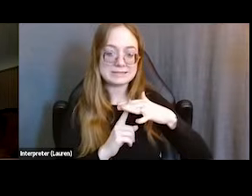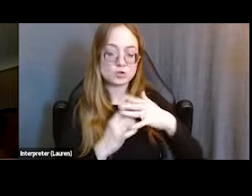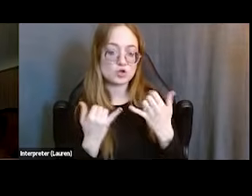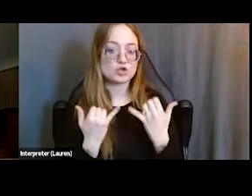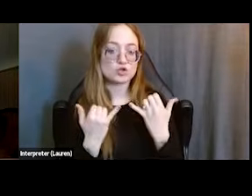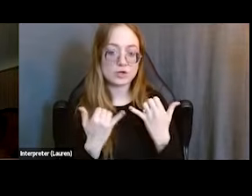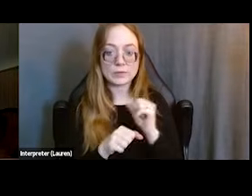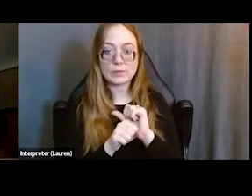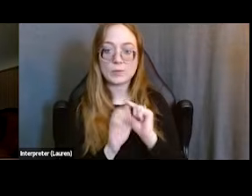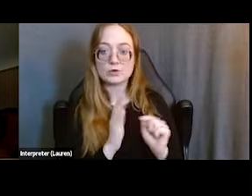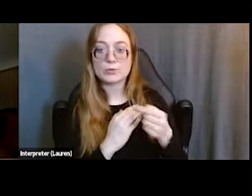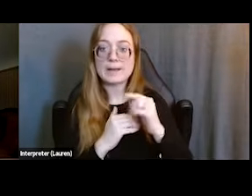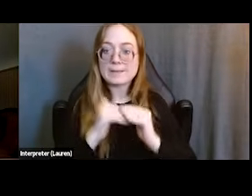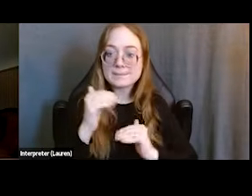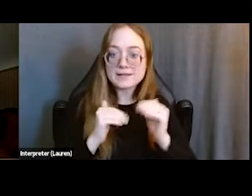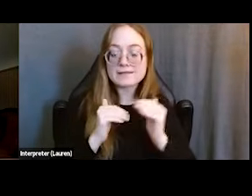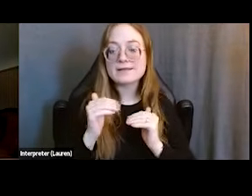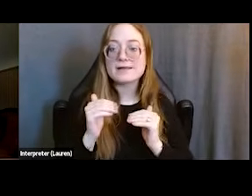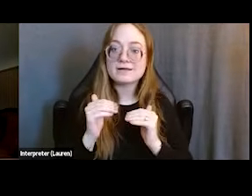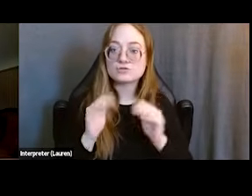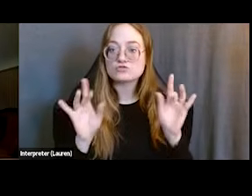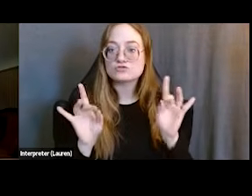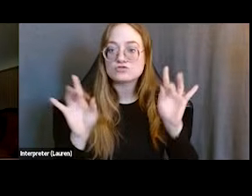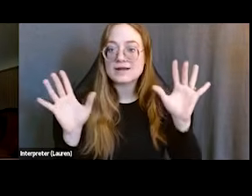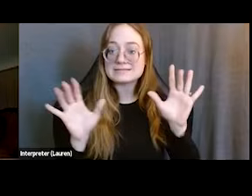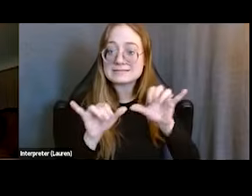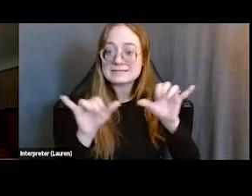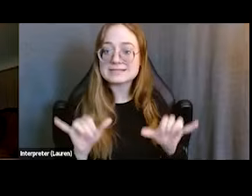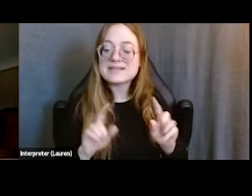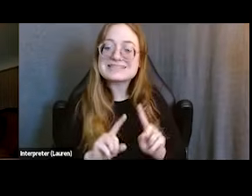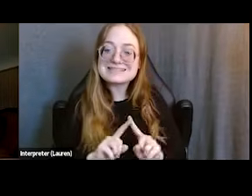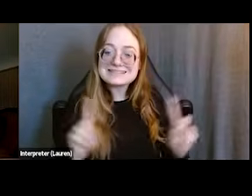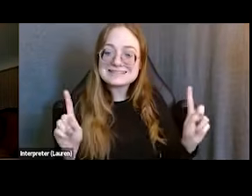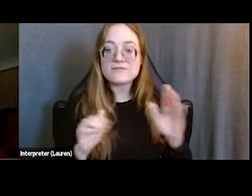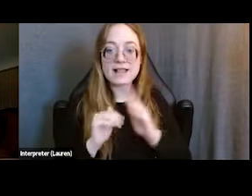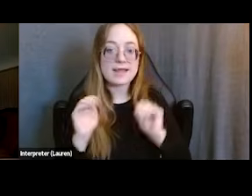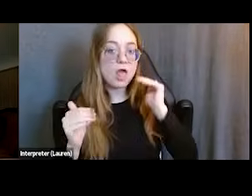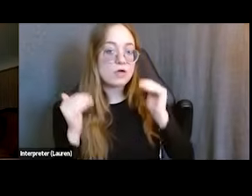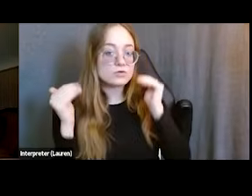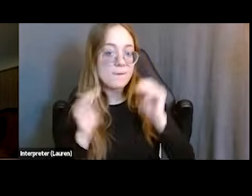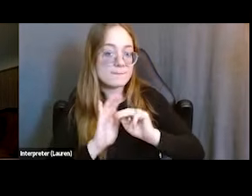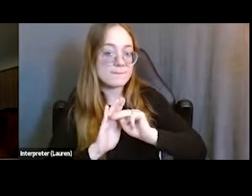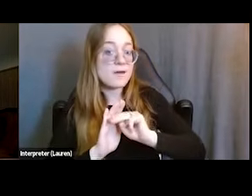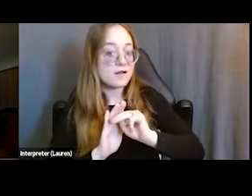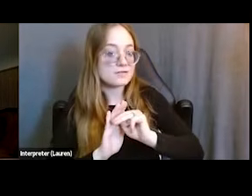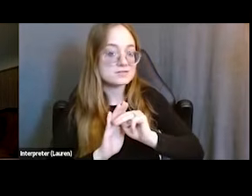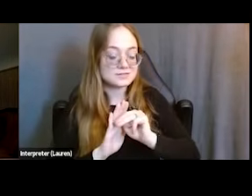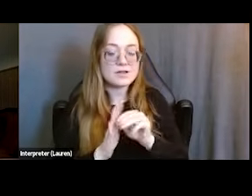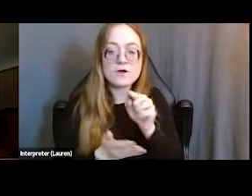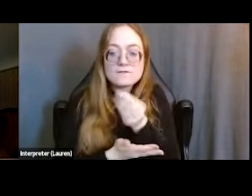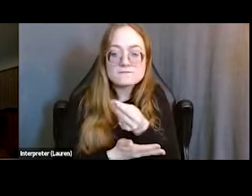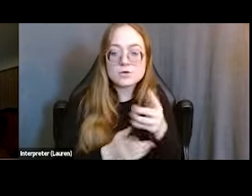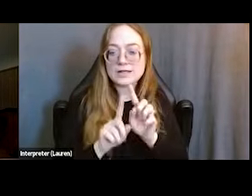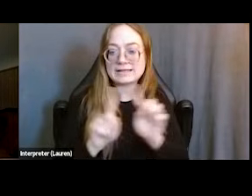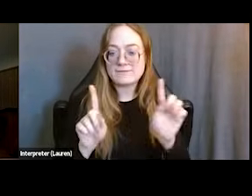work around building crisis systems, it differs from adult models of care in a couple of different places, which I'm going